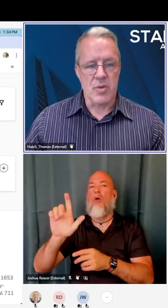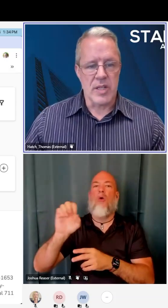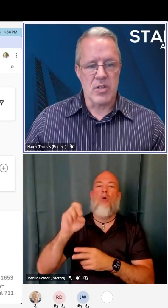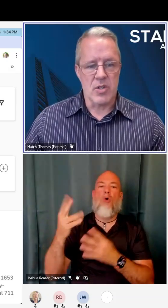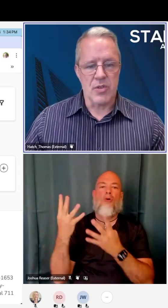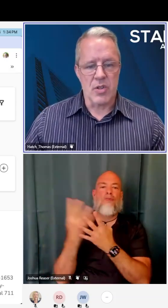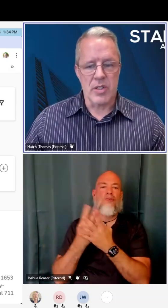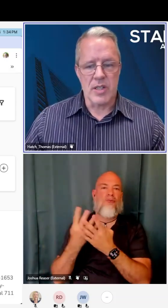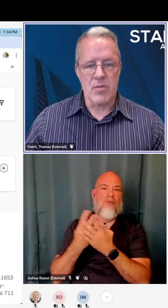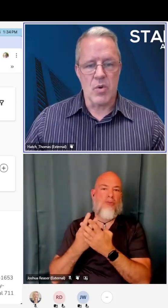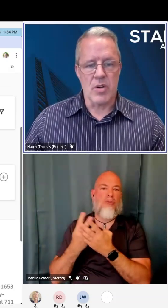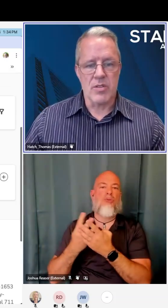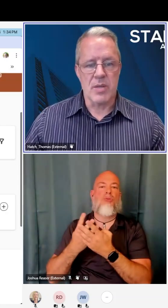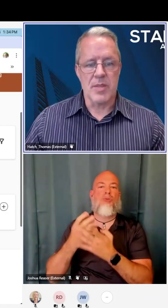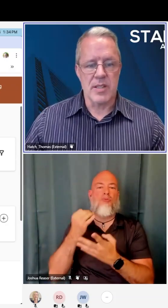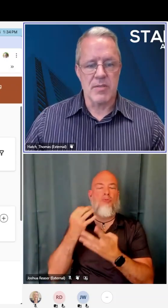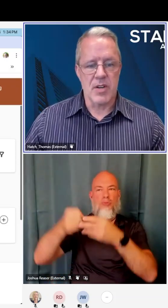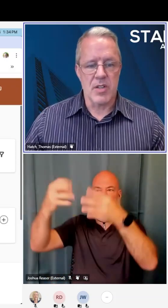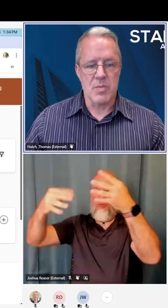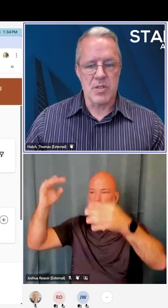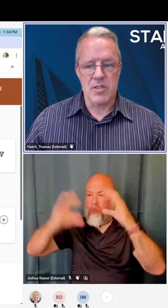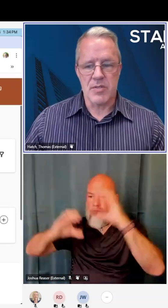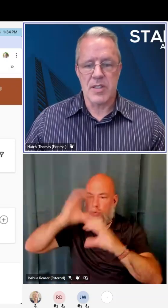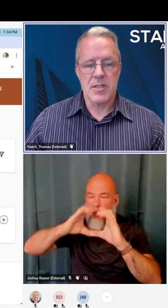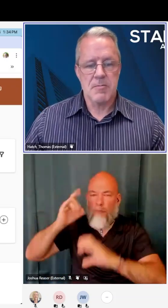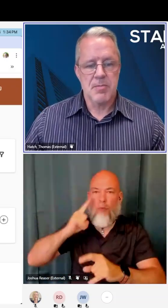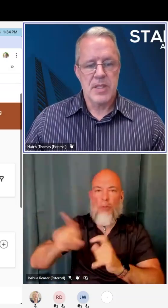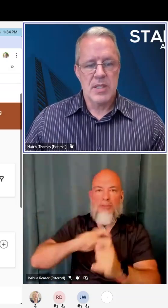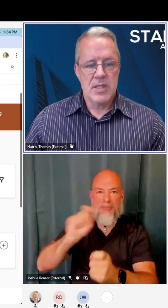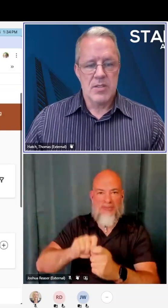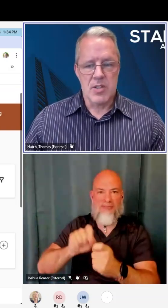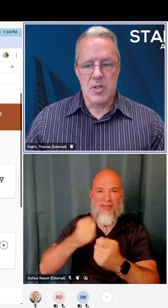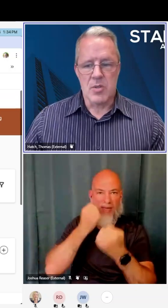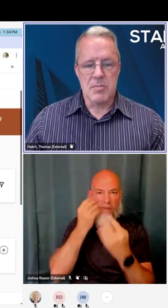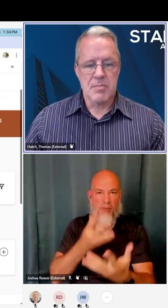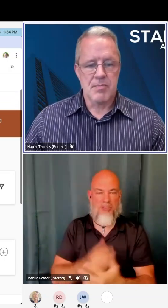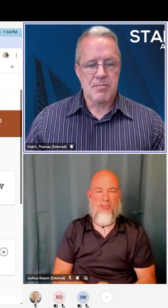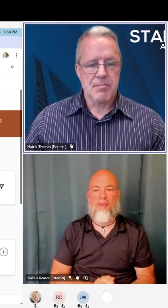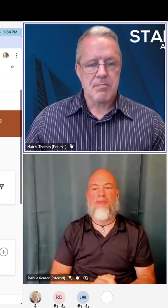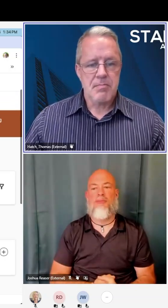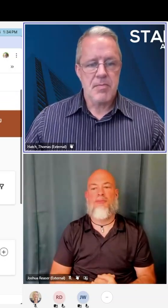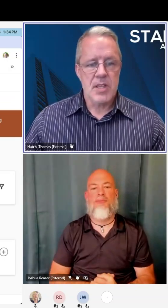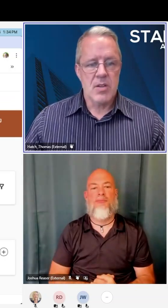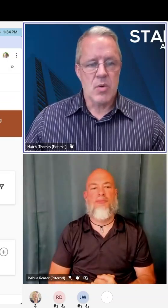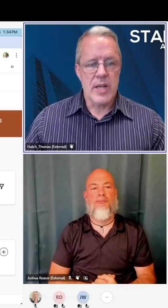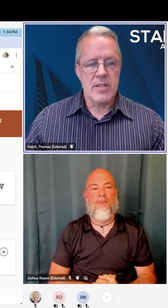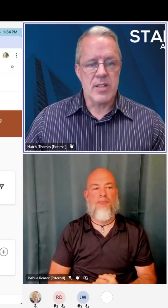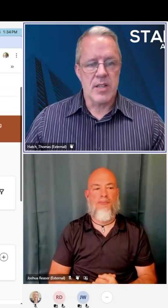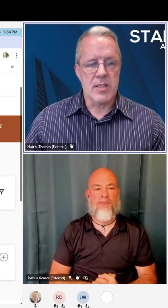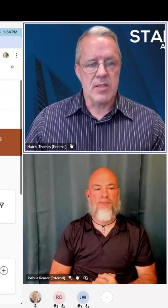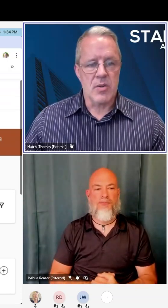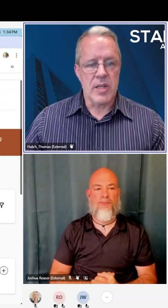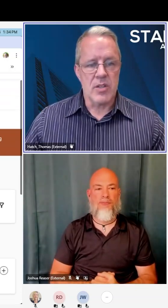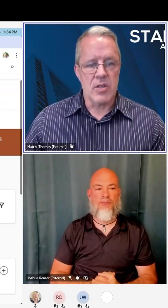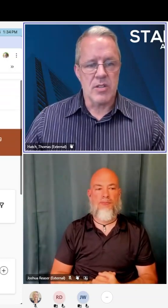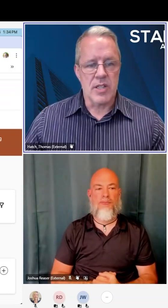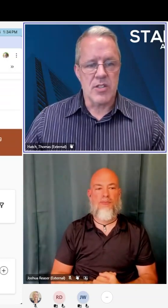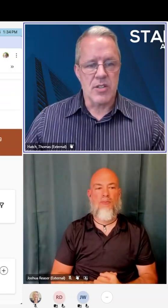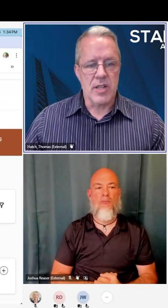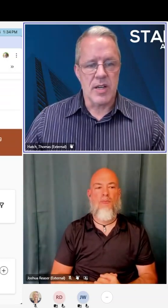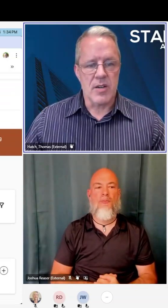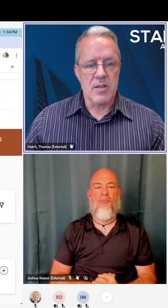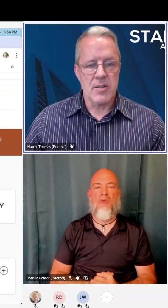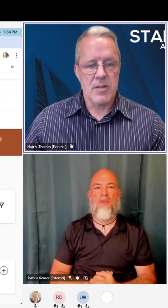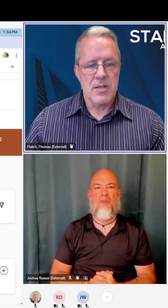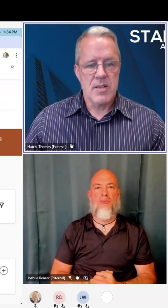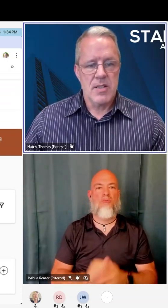it on the screen too if you're looking for something very specific. So great